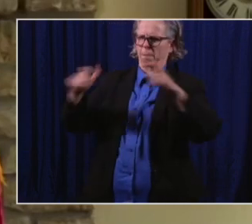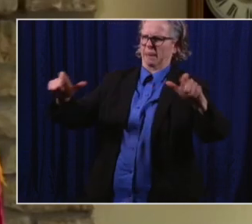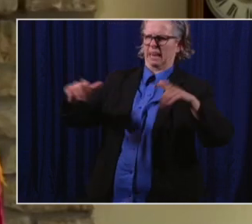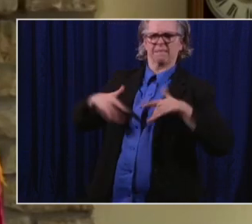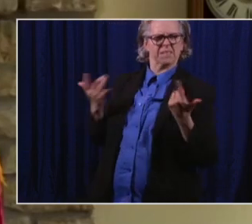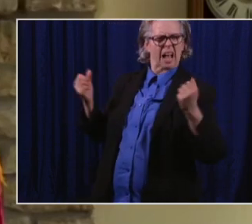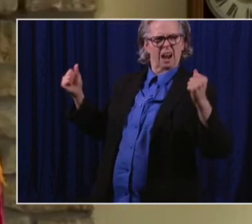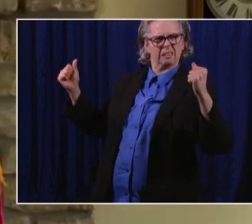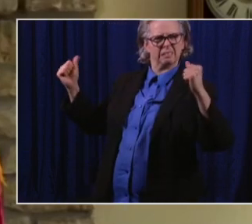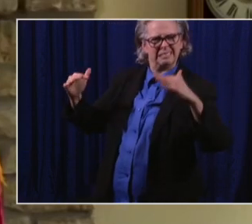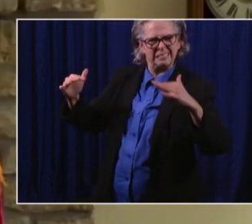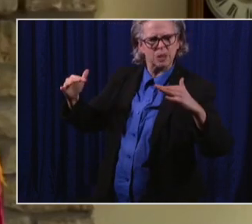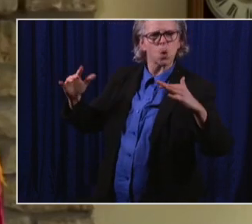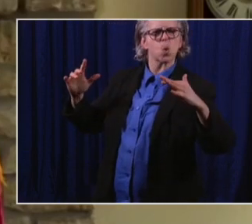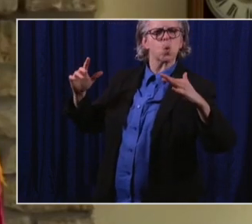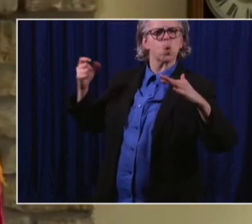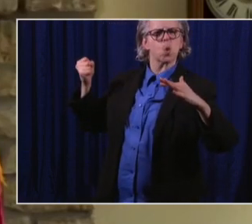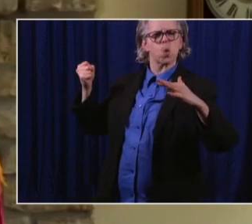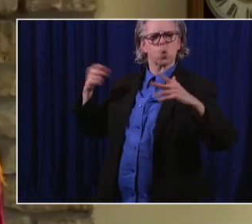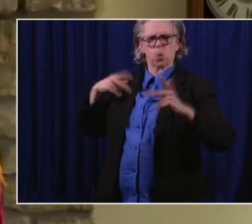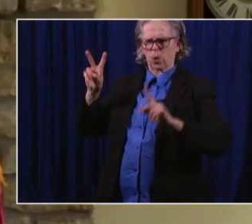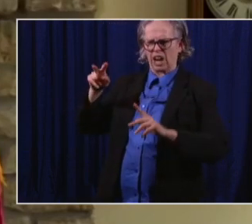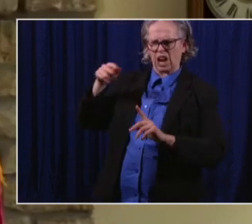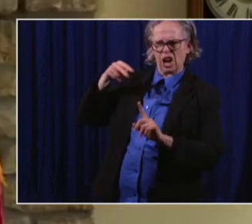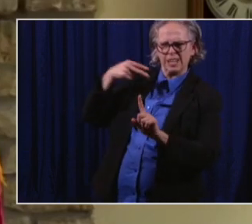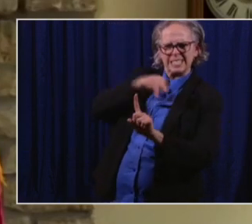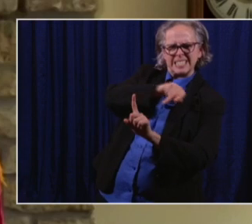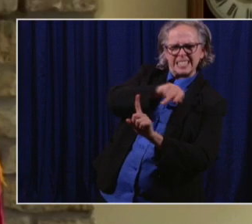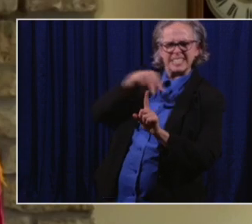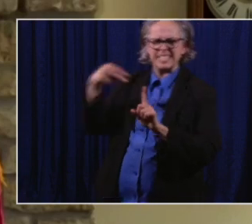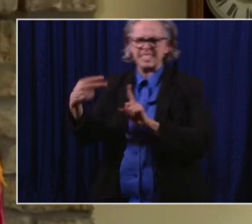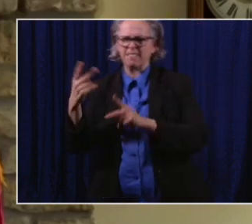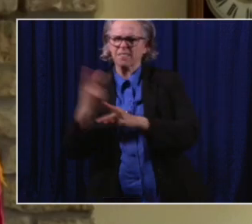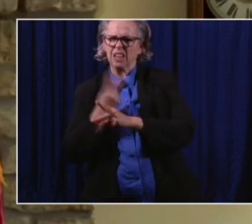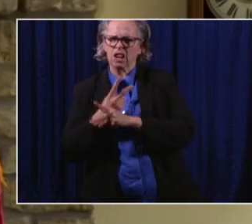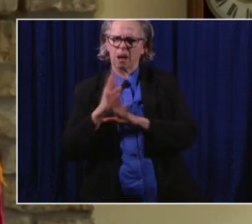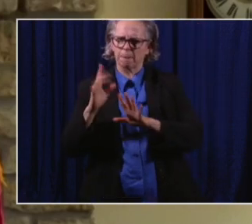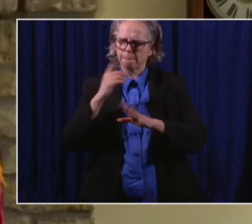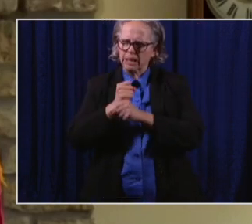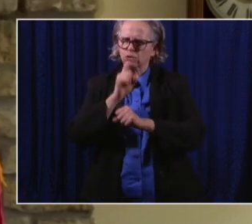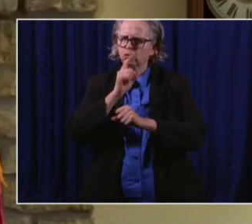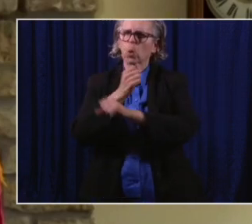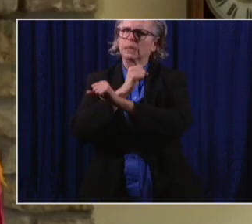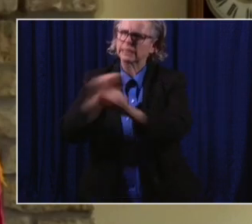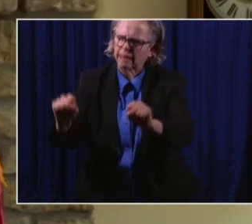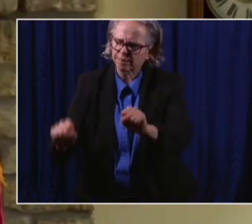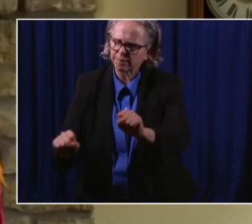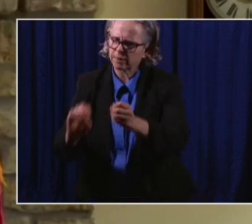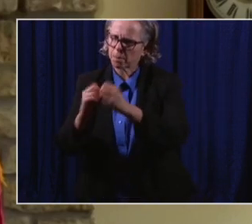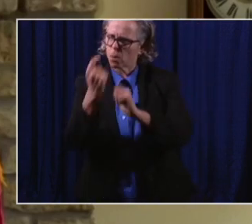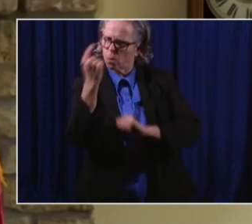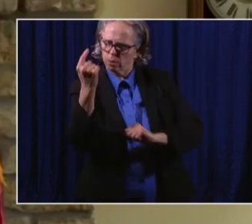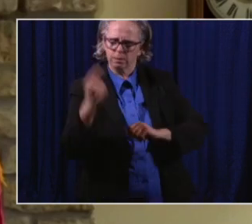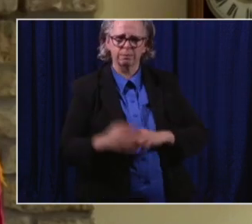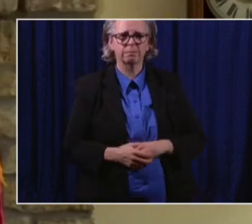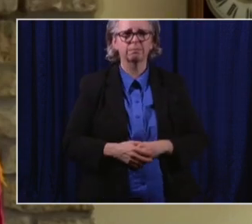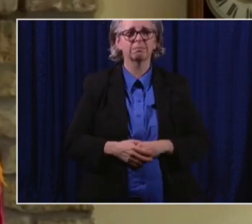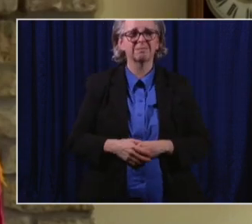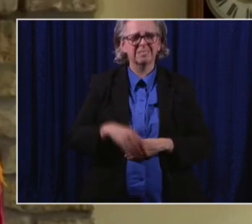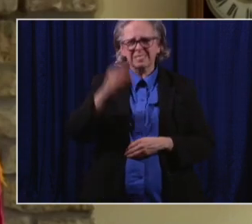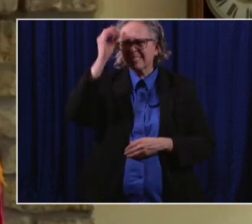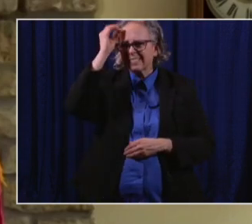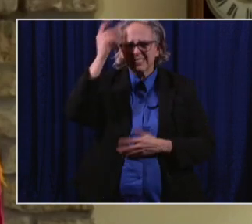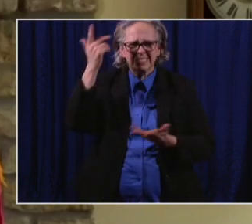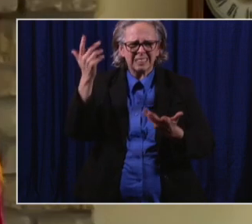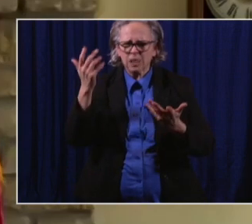everything to make sure that it is in fact safe. And we also look at, frankly, the impact on what's going on